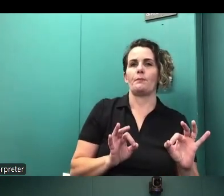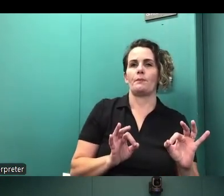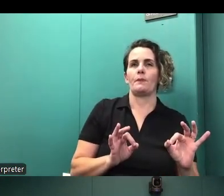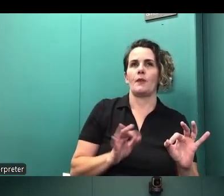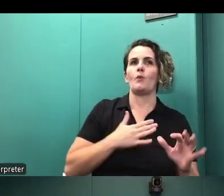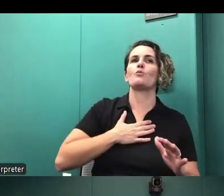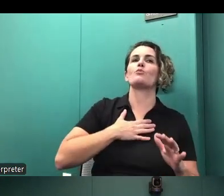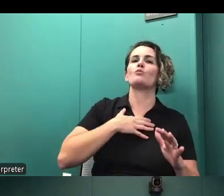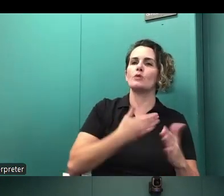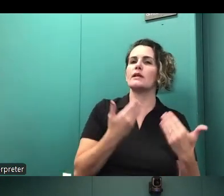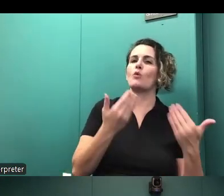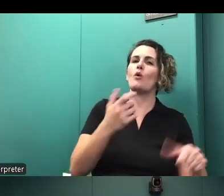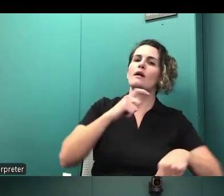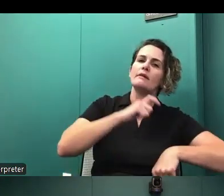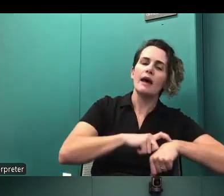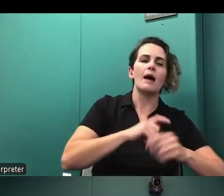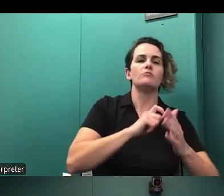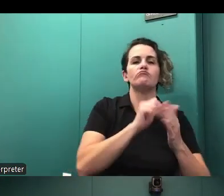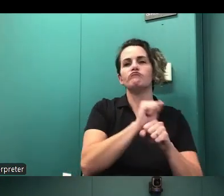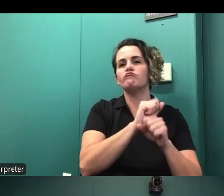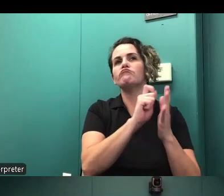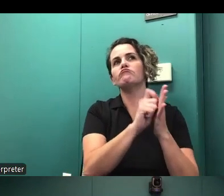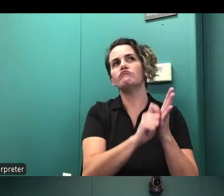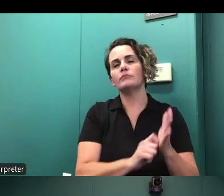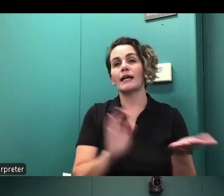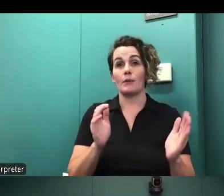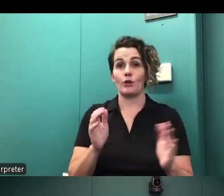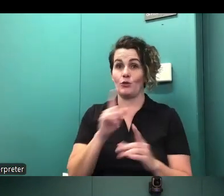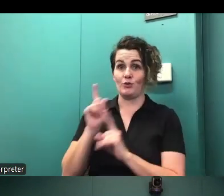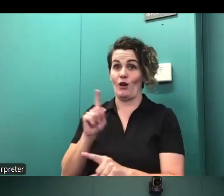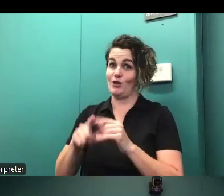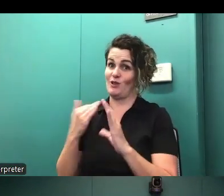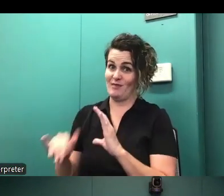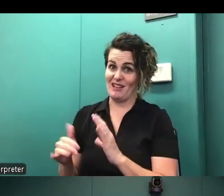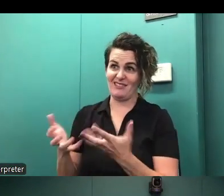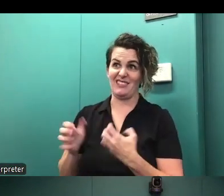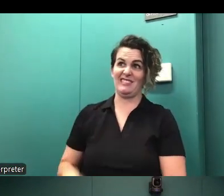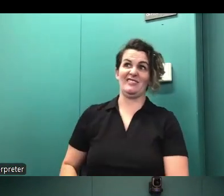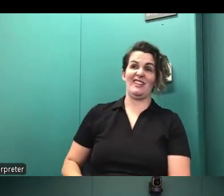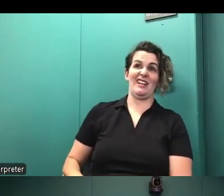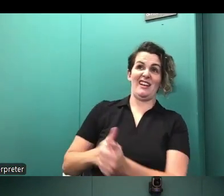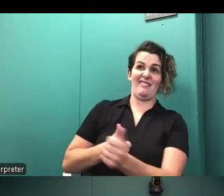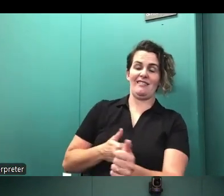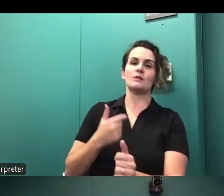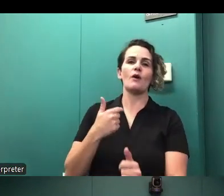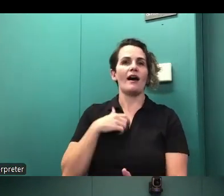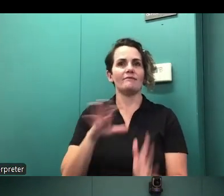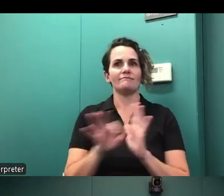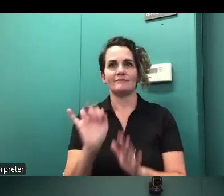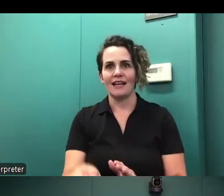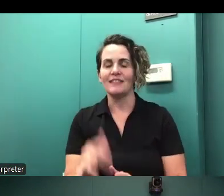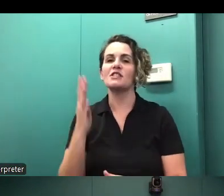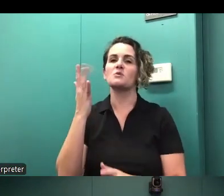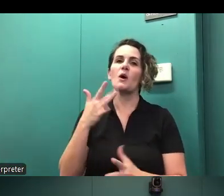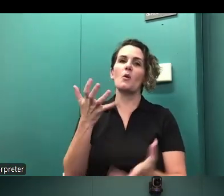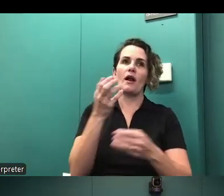time, or they will take the time to fill out a form a lot more than they will respond to an email, right? That's what I have found. So that is why I